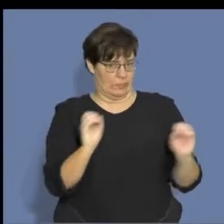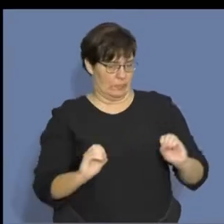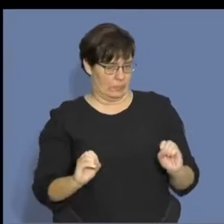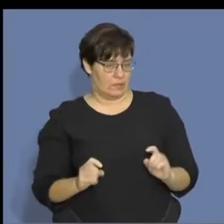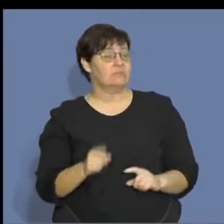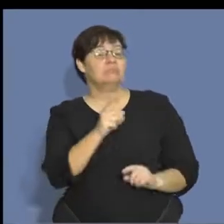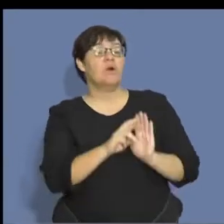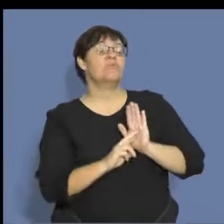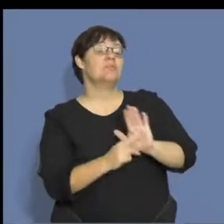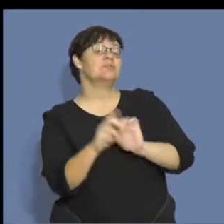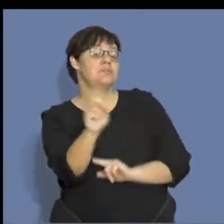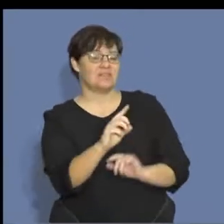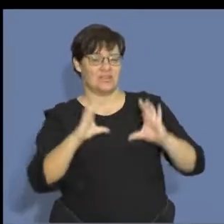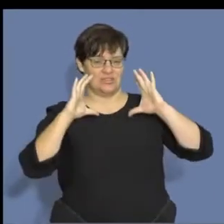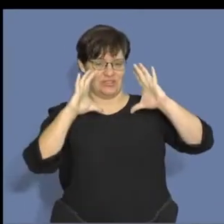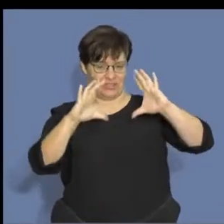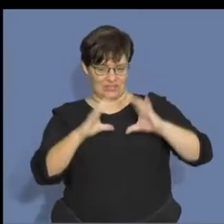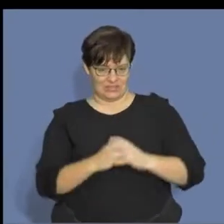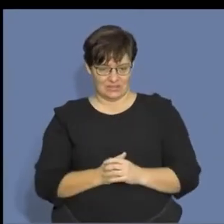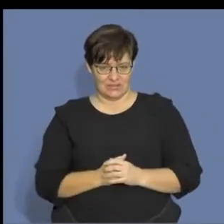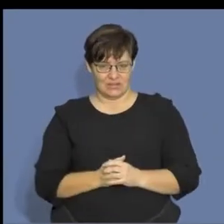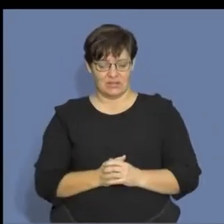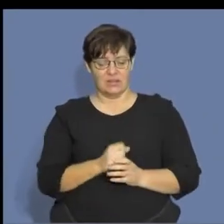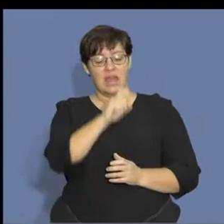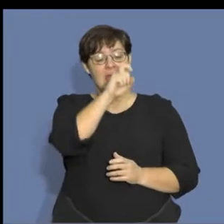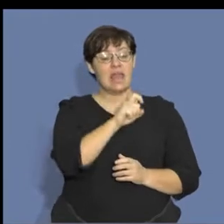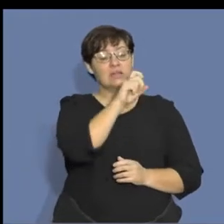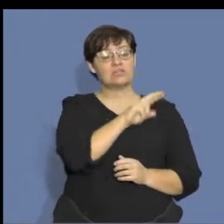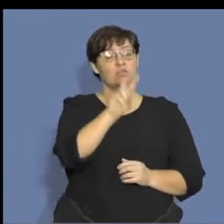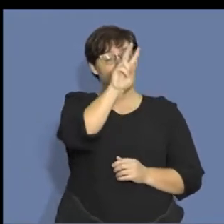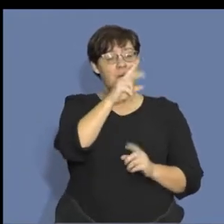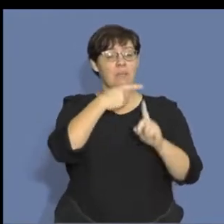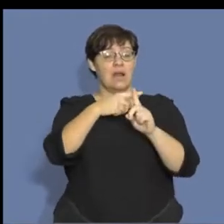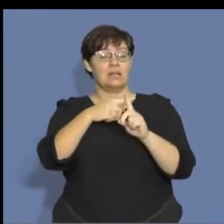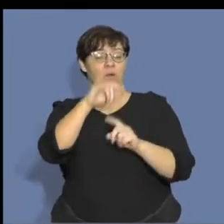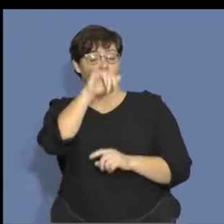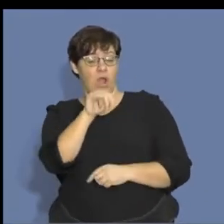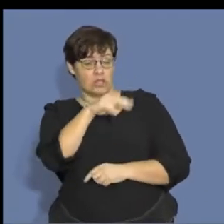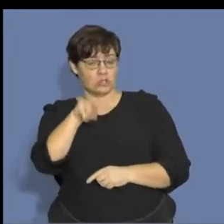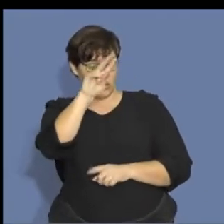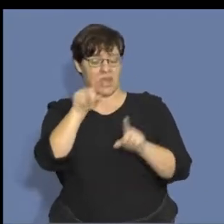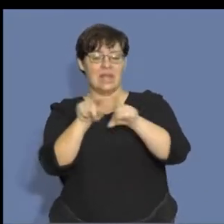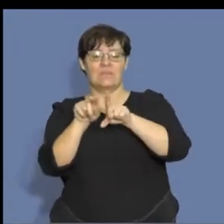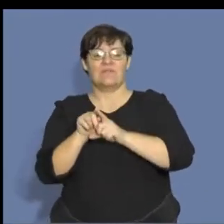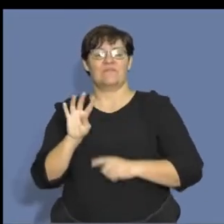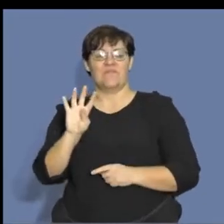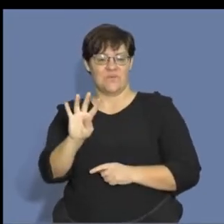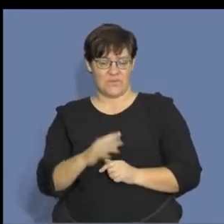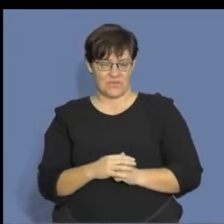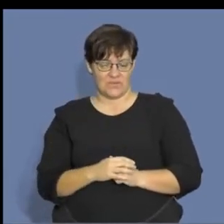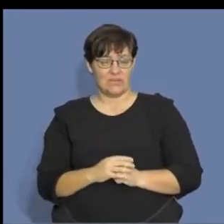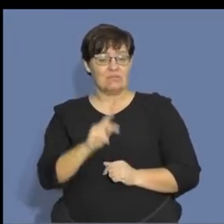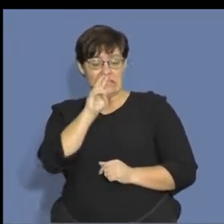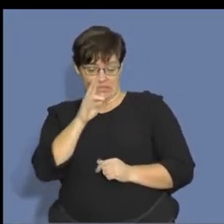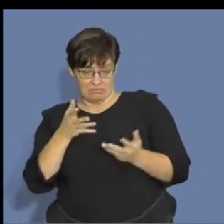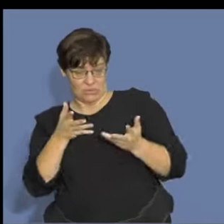a circle. And so x squared plus y squared equals 4 represents a circle. If I ever see an equation in